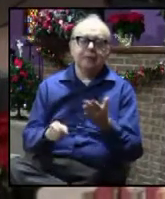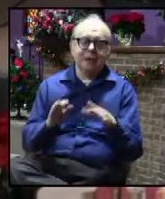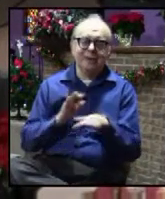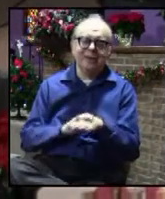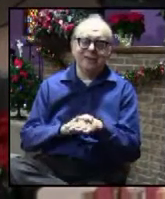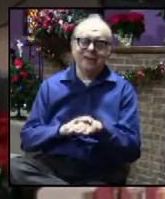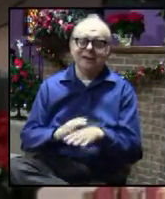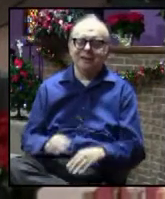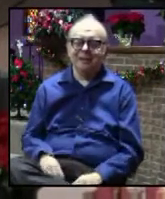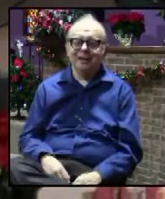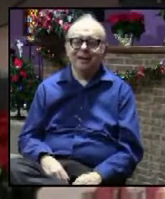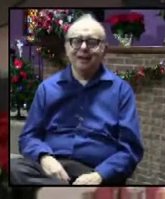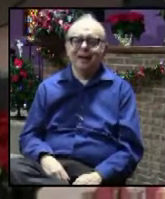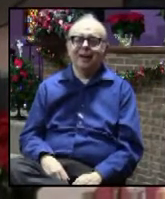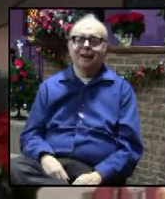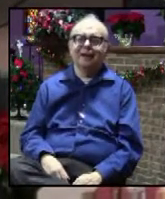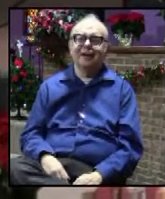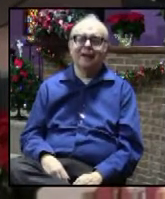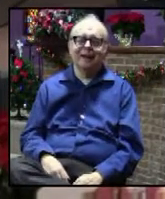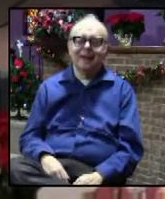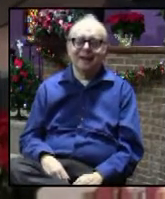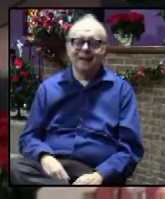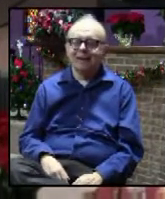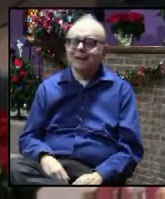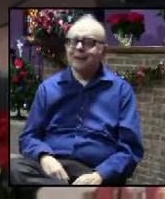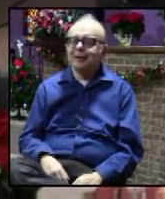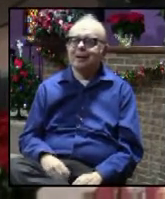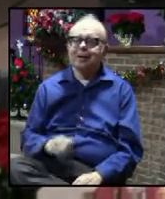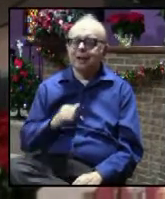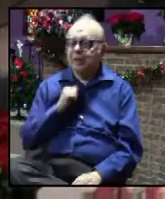Don't buy me nothing means buy me everything.